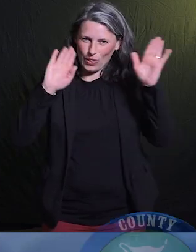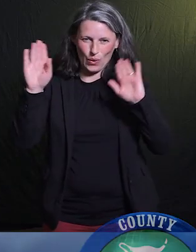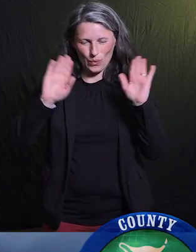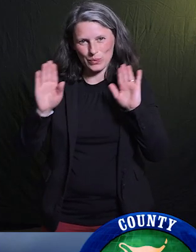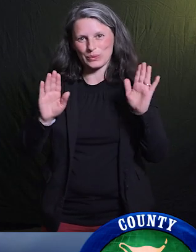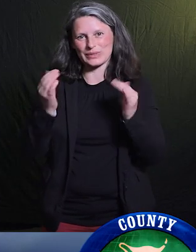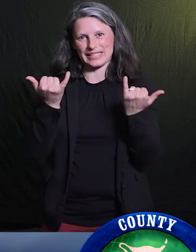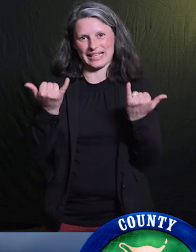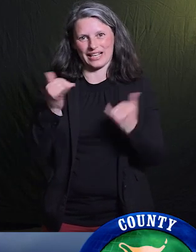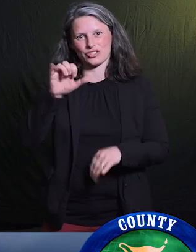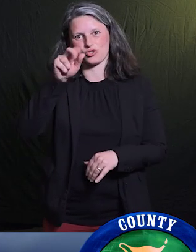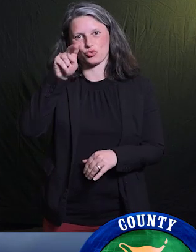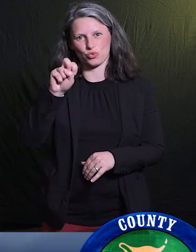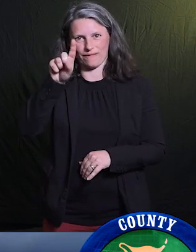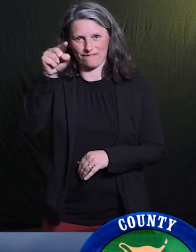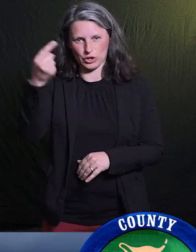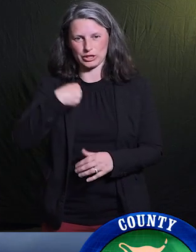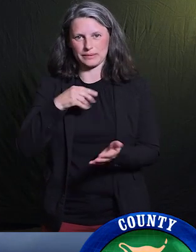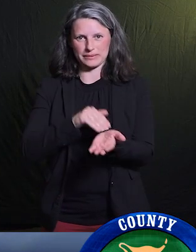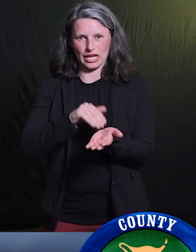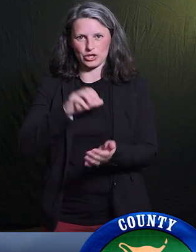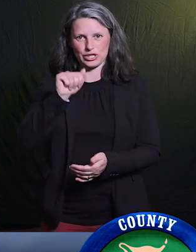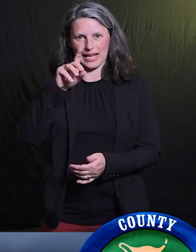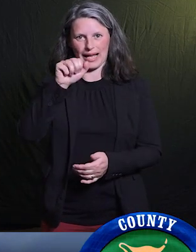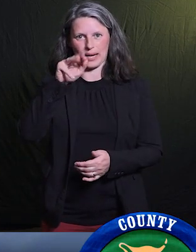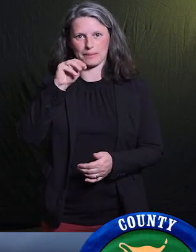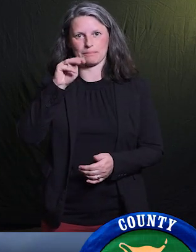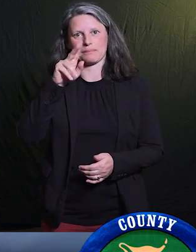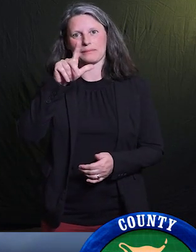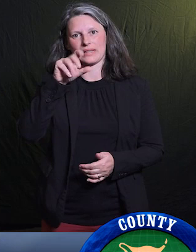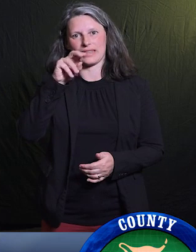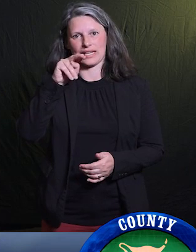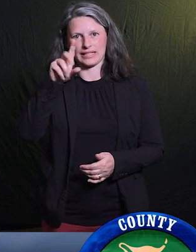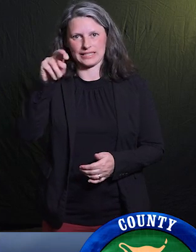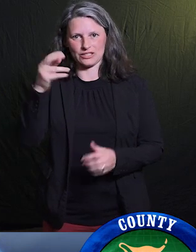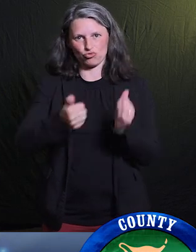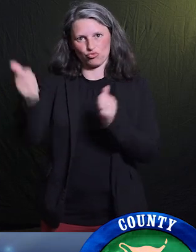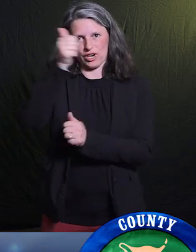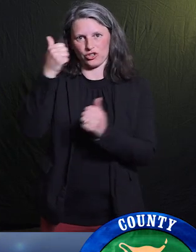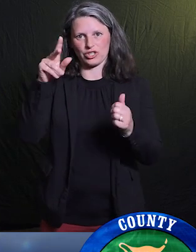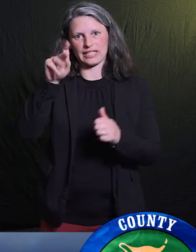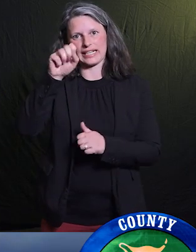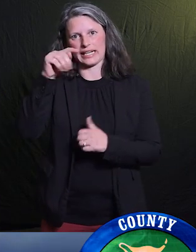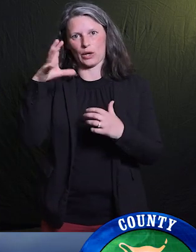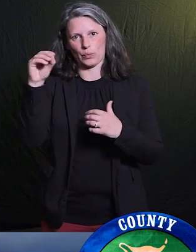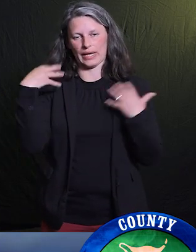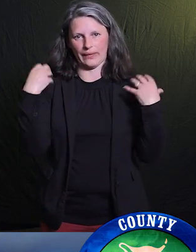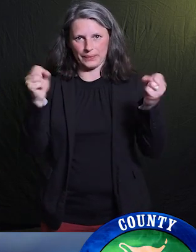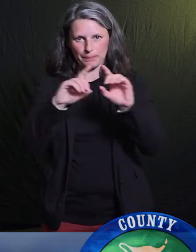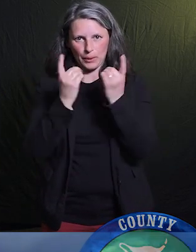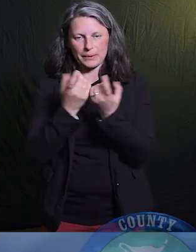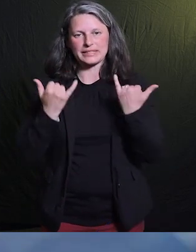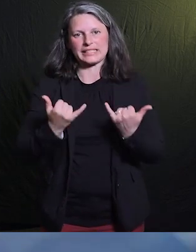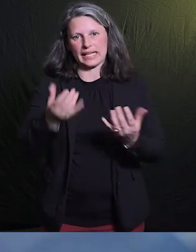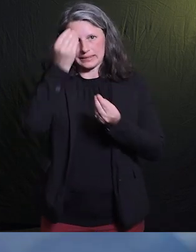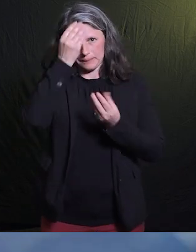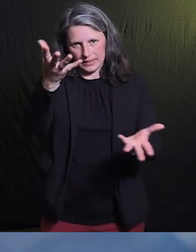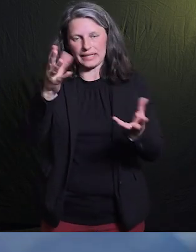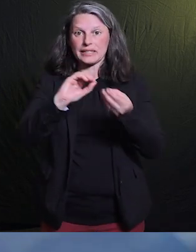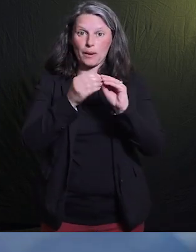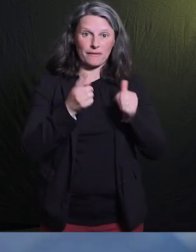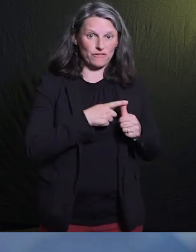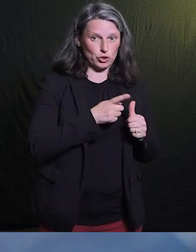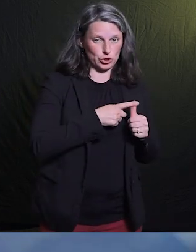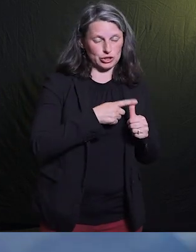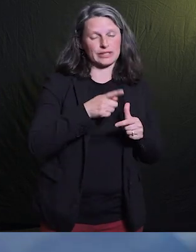Hello everyone, today is June the 1st. I'm Dr. Adam London, Director of the Kent County Health Department, here for today's COVID-19 update. I'm going to get to the numbers real quickly,